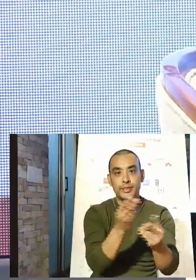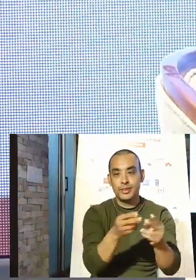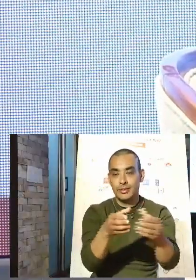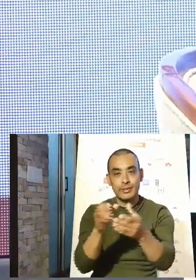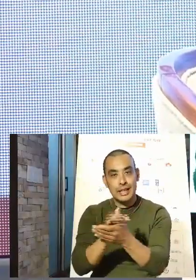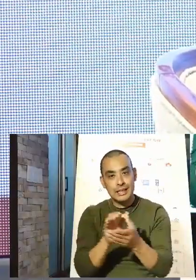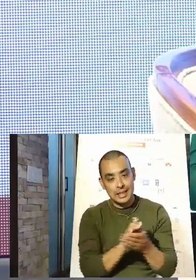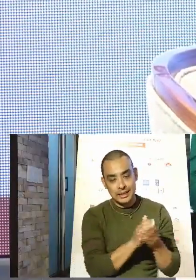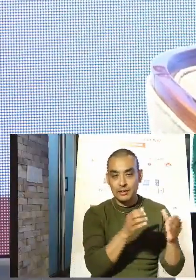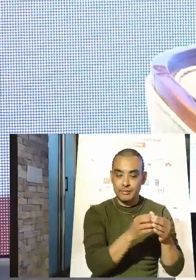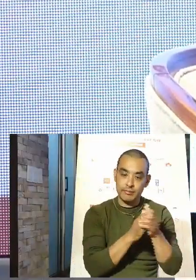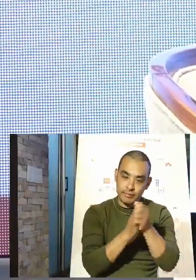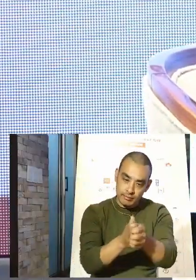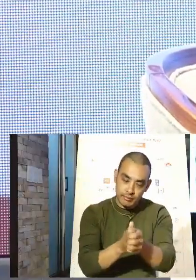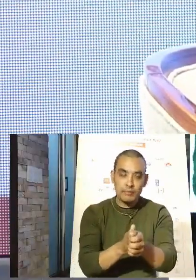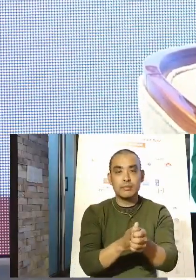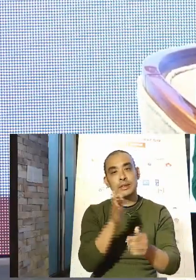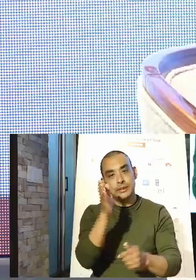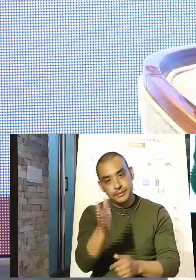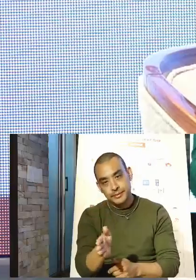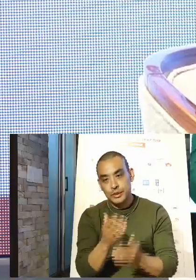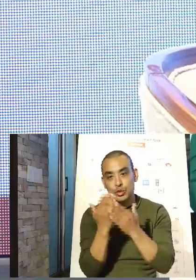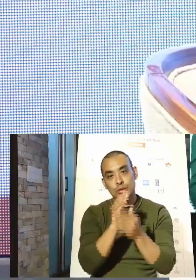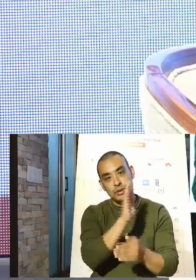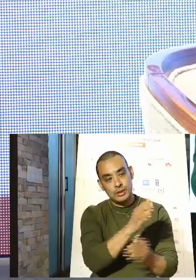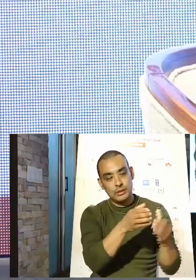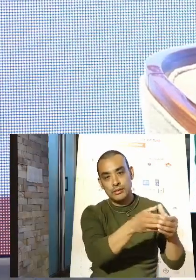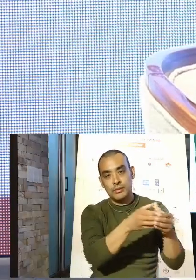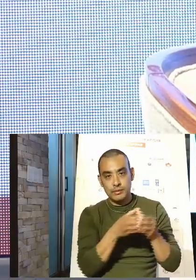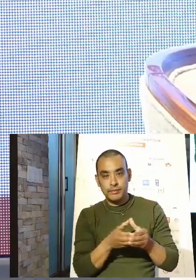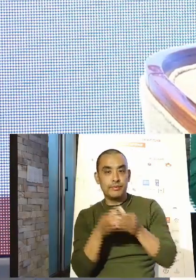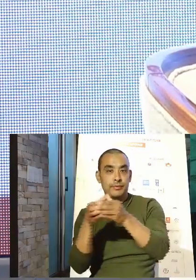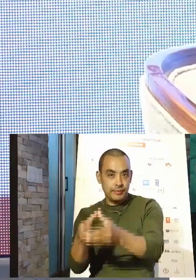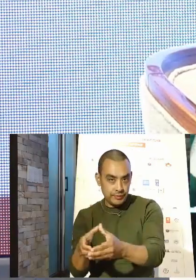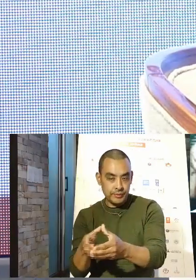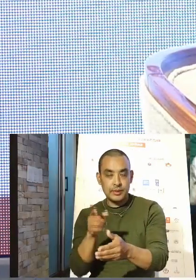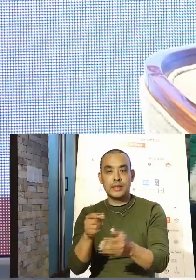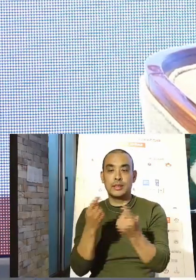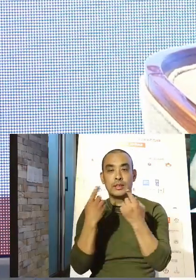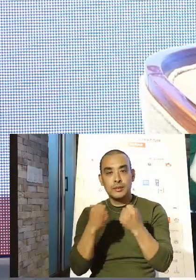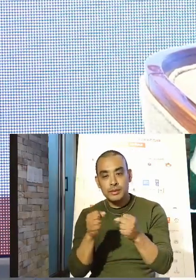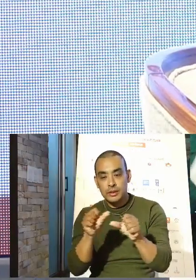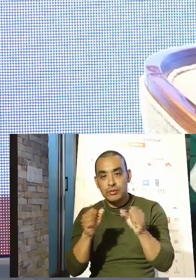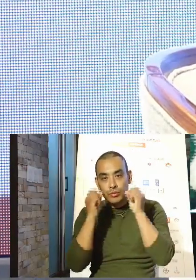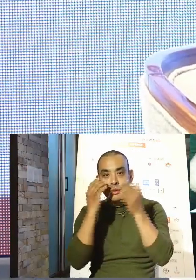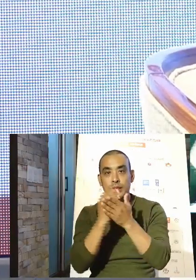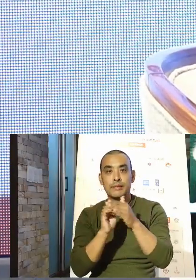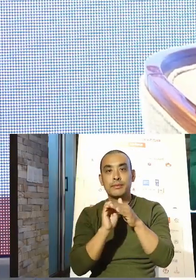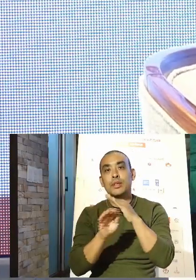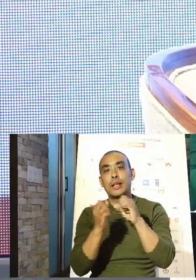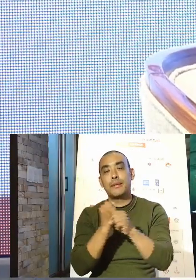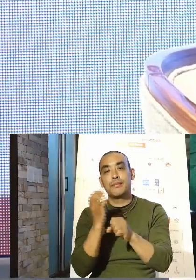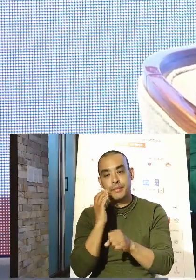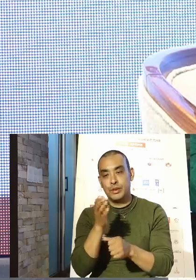peer leaders or peer educators, and in a school where we have like health and wellness, school health and wellness